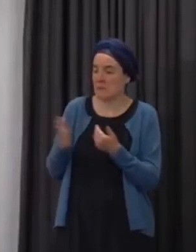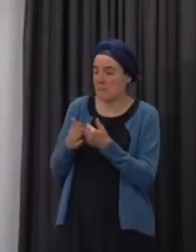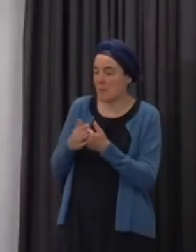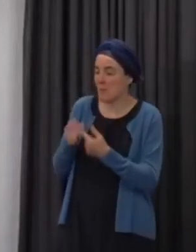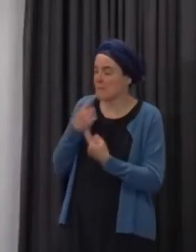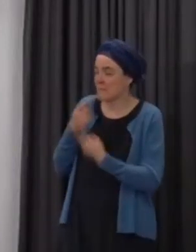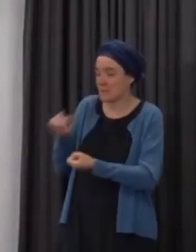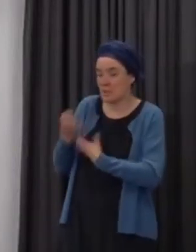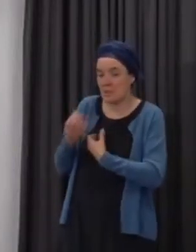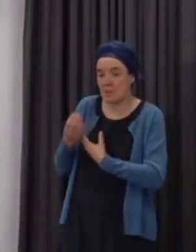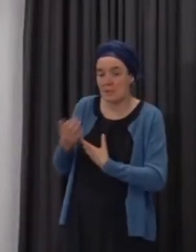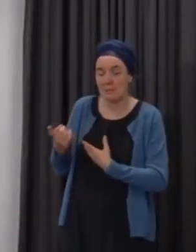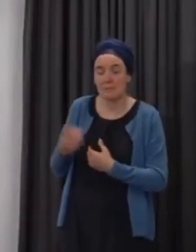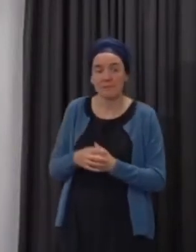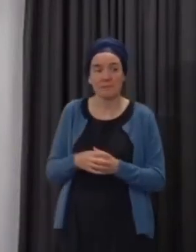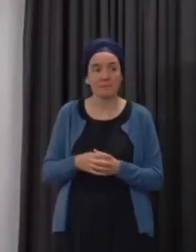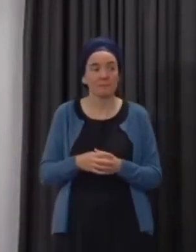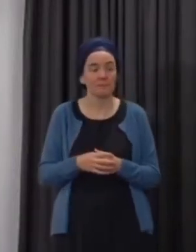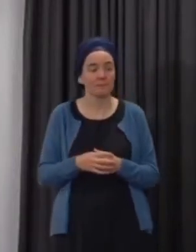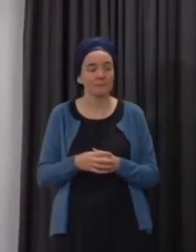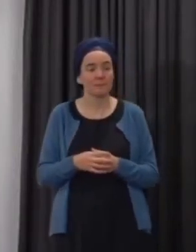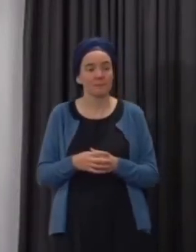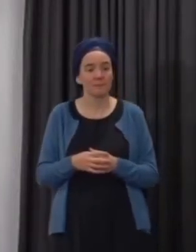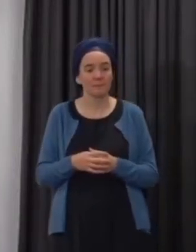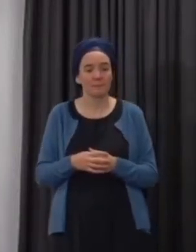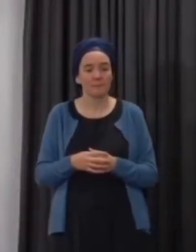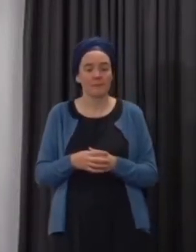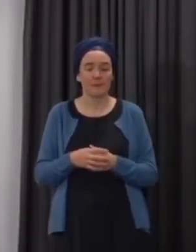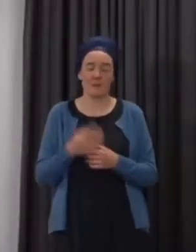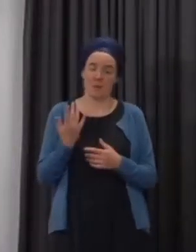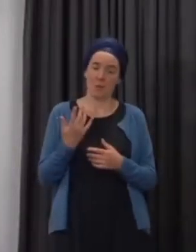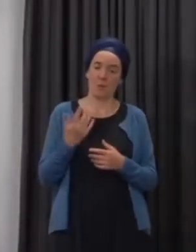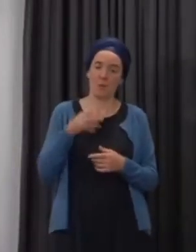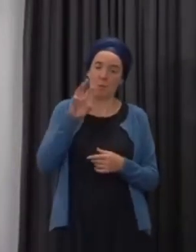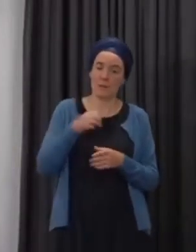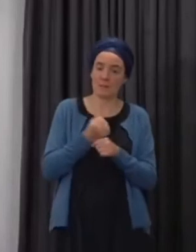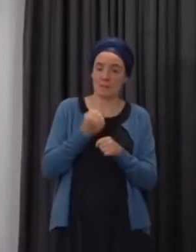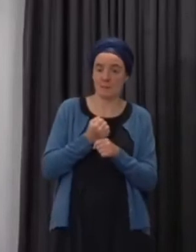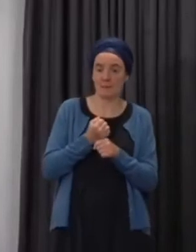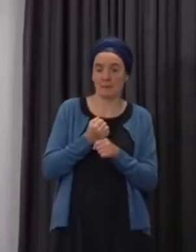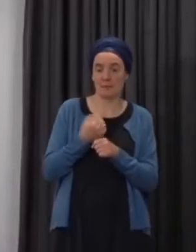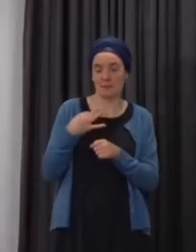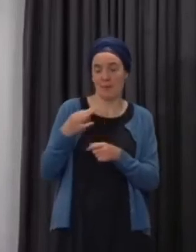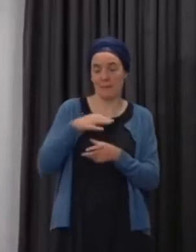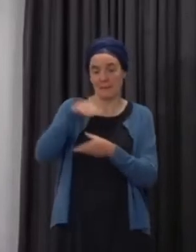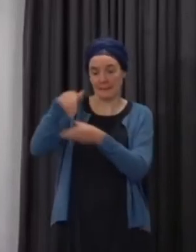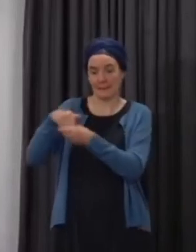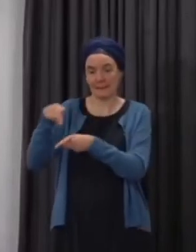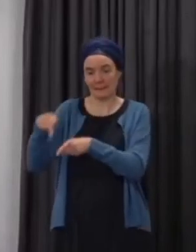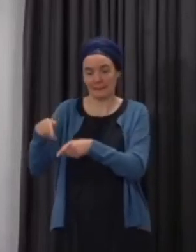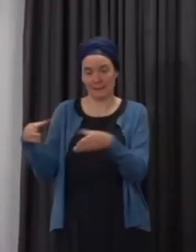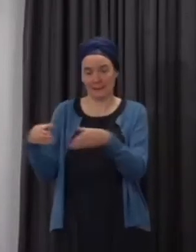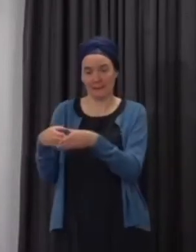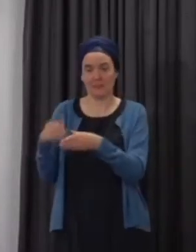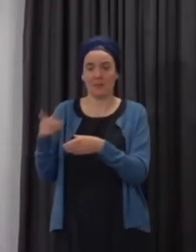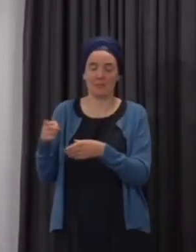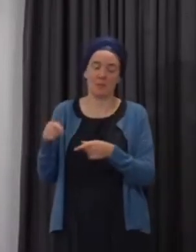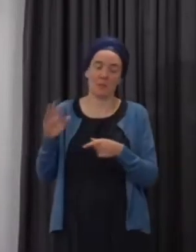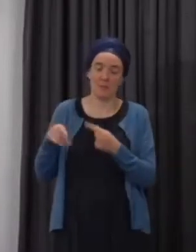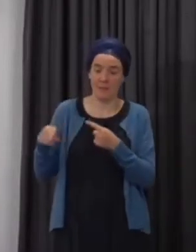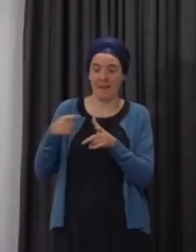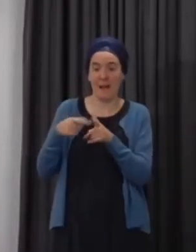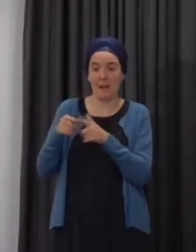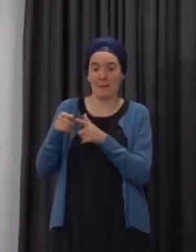Welsh Government who's involved in some of the architecture and reporting around the development of the NHSX app, because this is an area